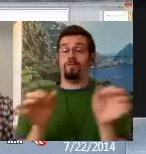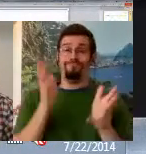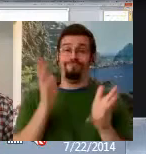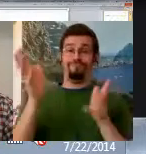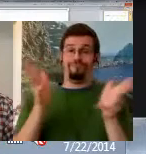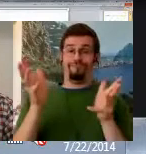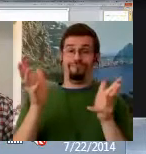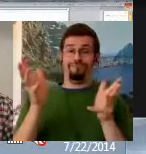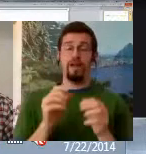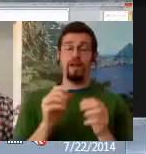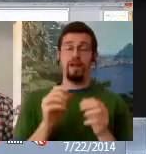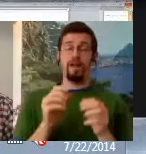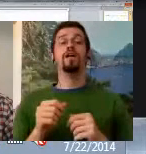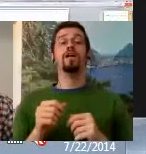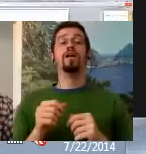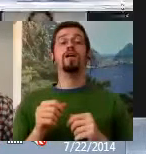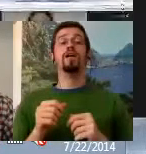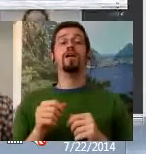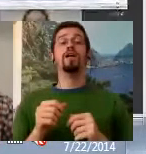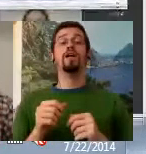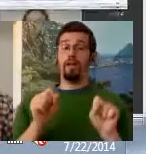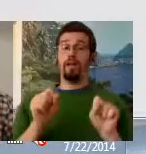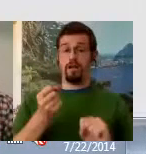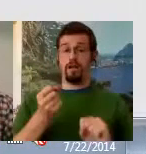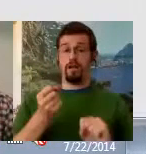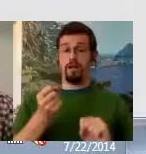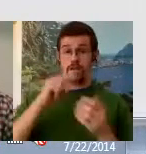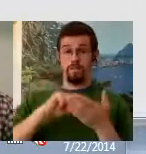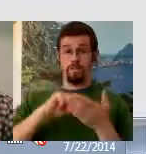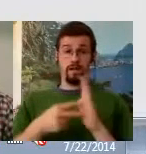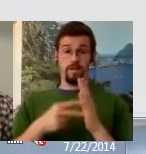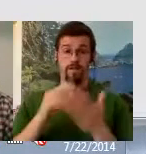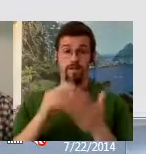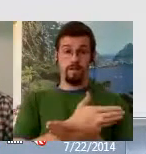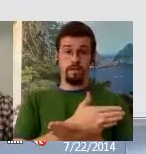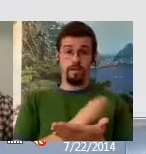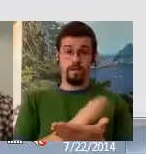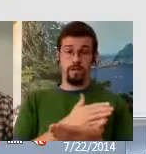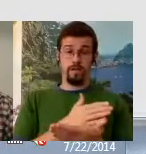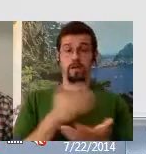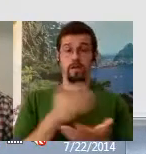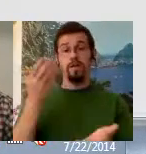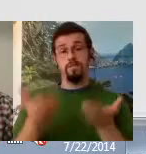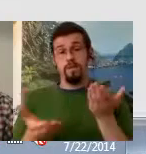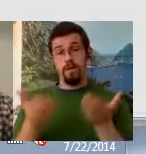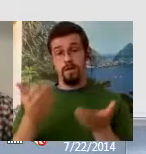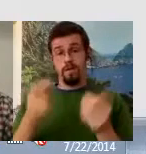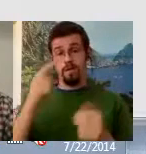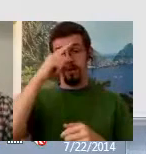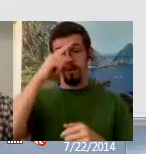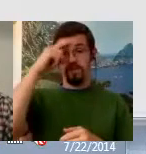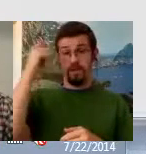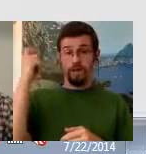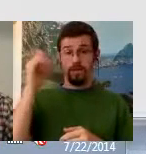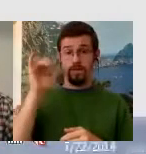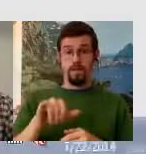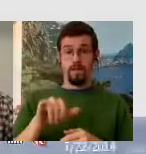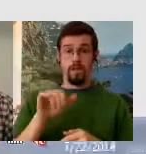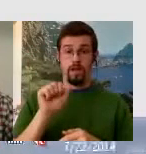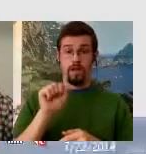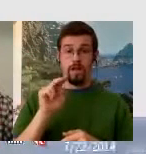can understand the meaning of the song, and so maybe it's the first video animation on